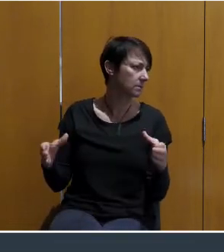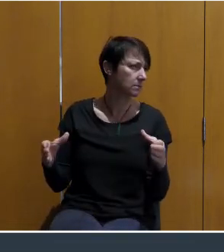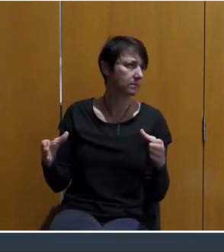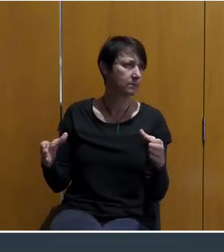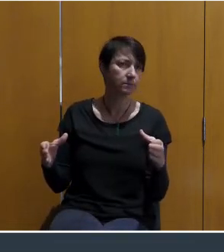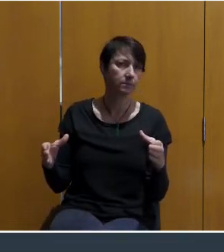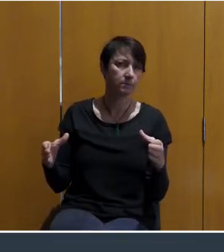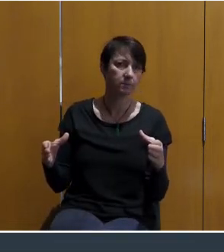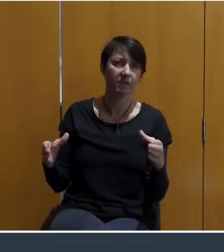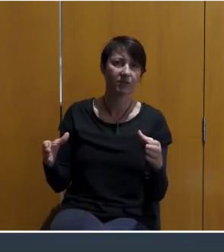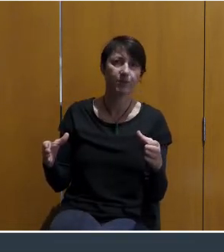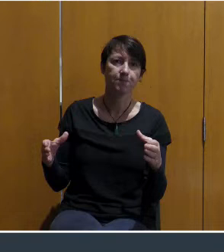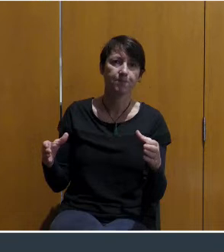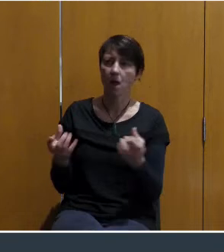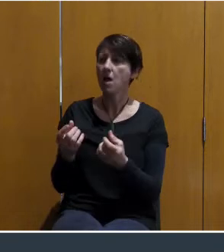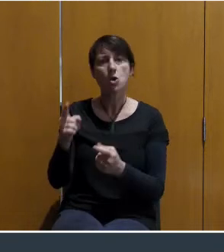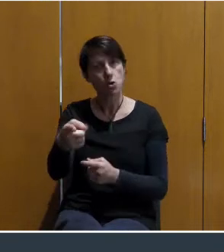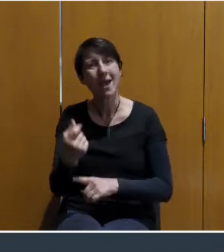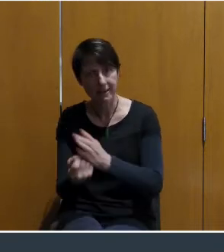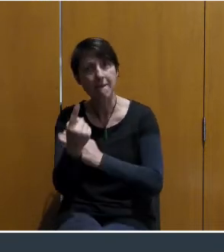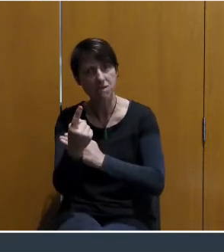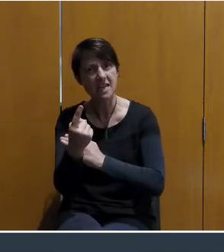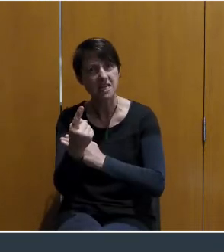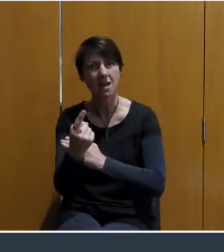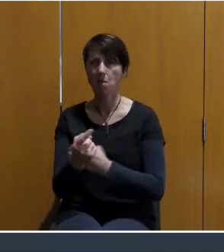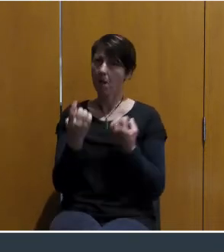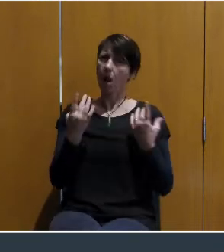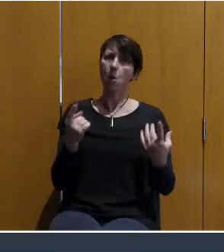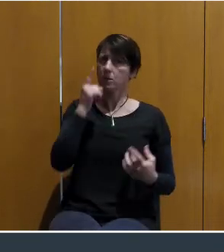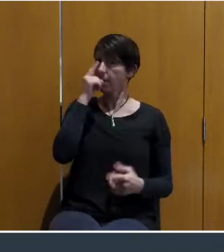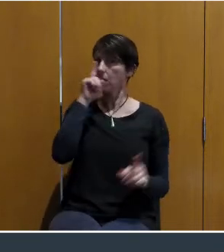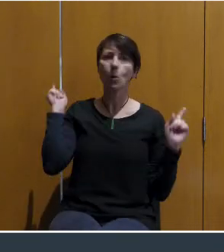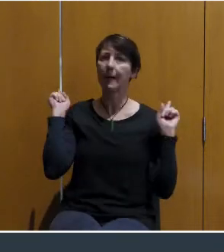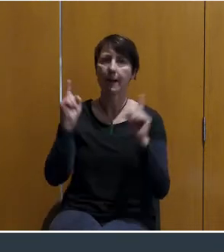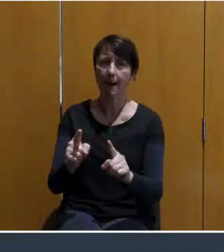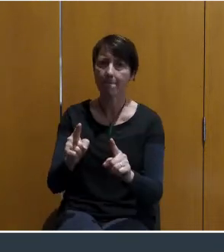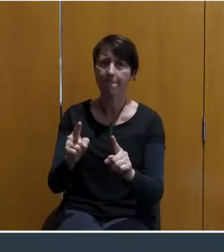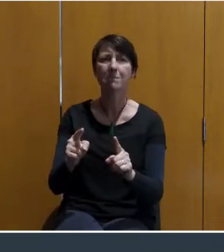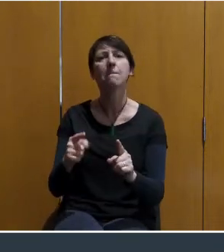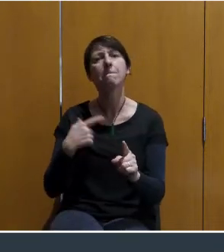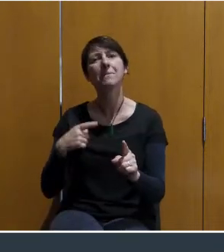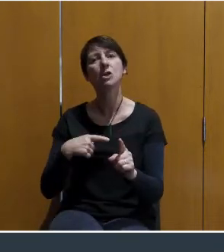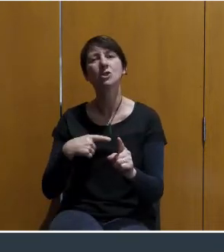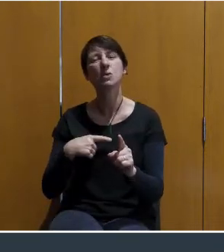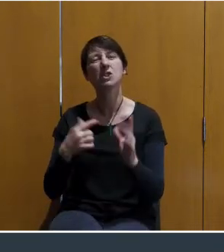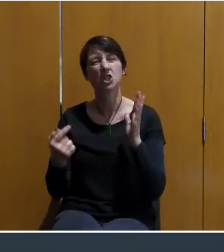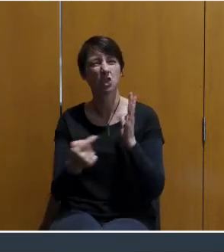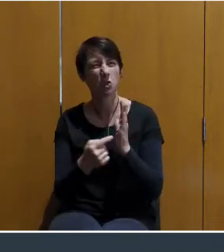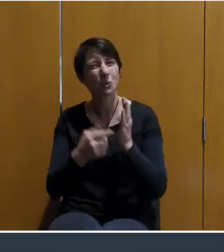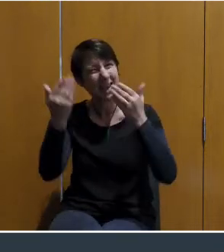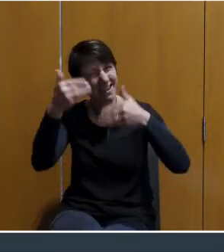unavailable and committed due to the fact that Tuesday nights are a night that Napier Dog Training Club hold their